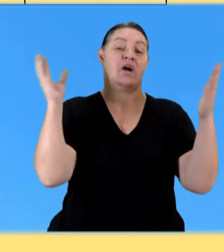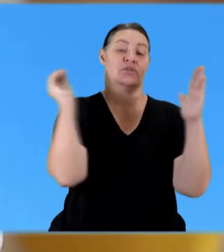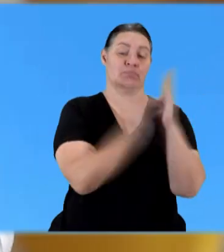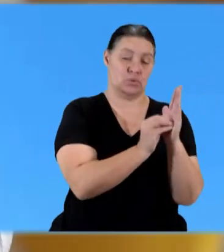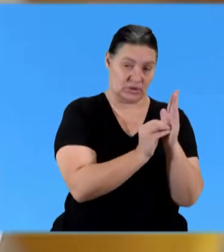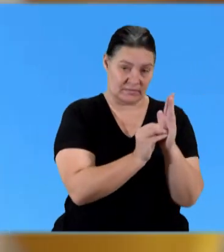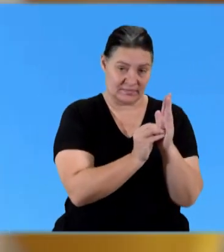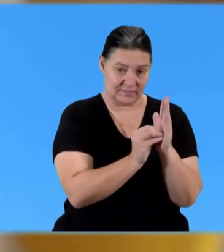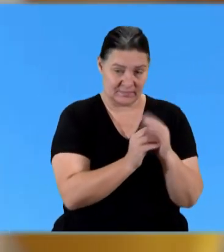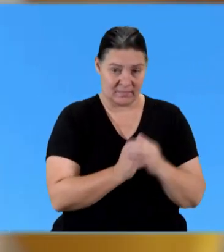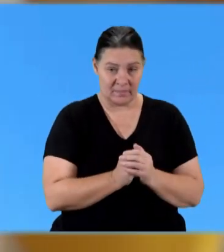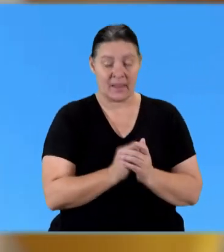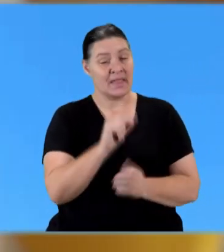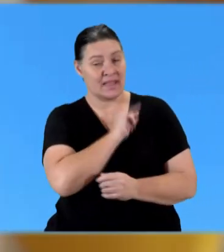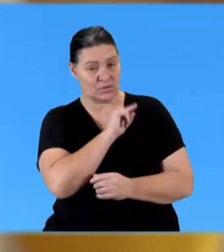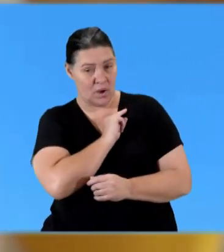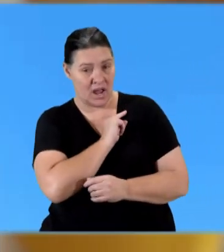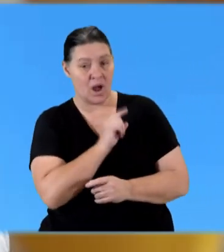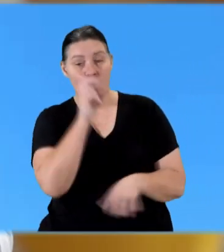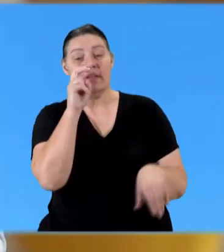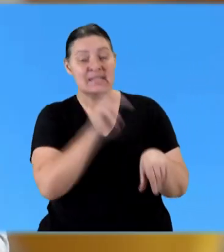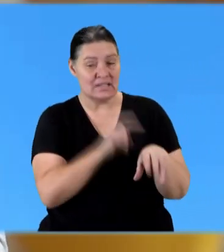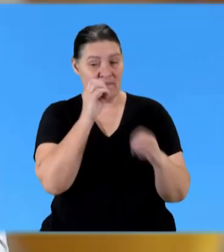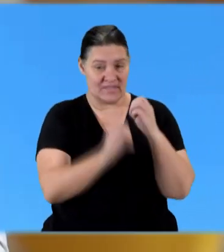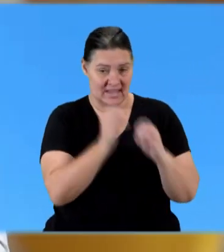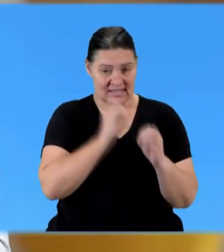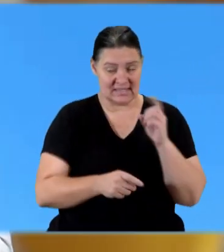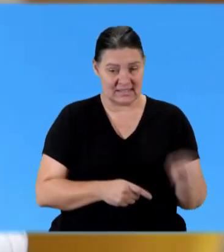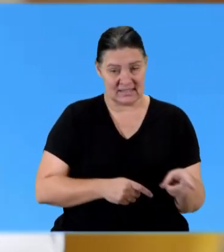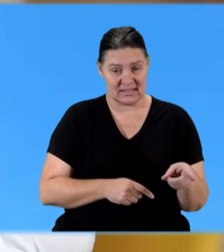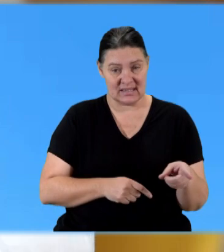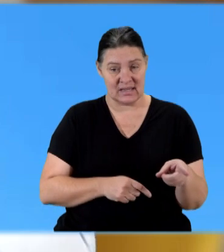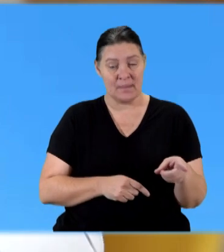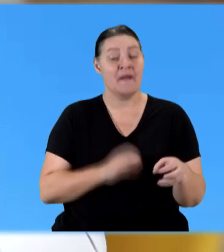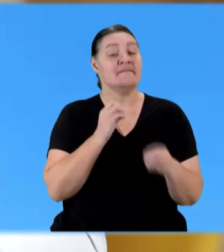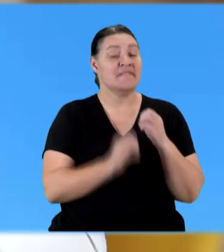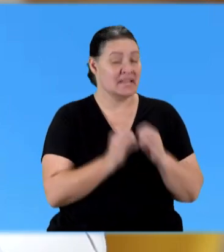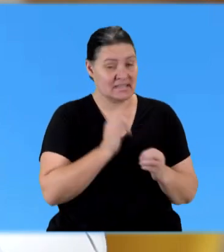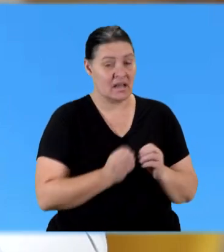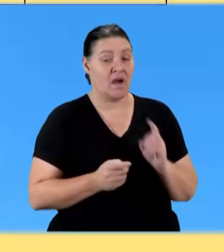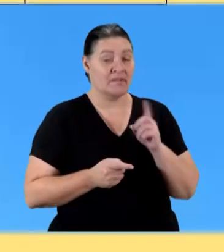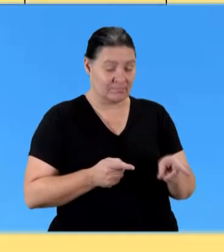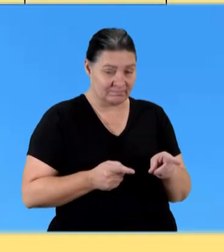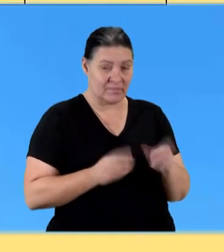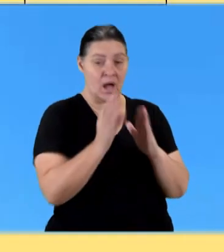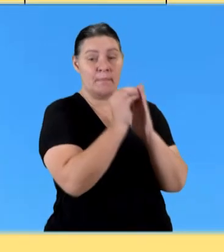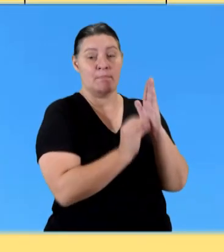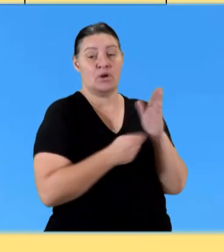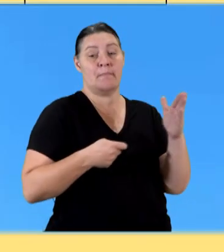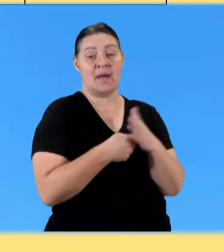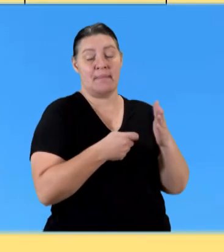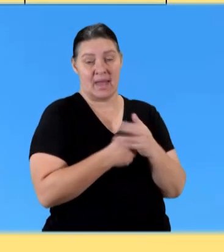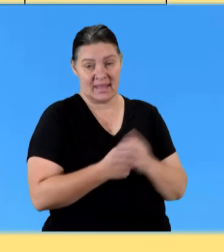overstated. We have recorded more. Therefore, we need to correct that. And in correcting that, we are coming to where we record